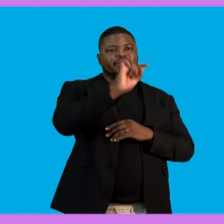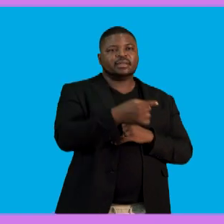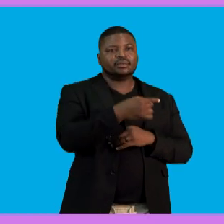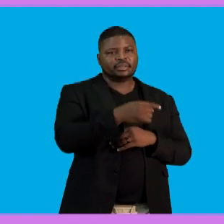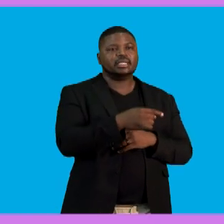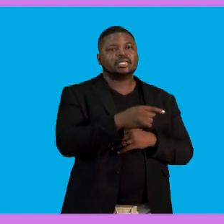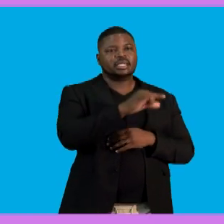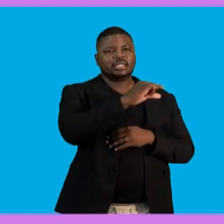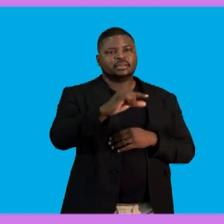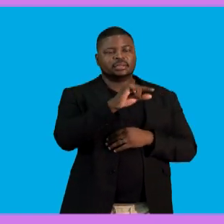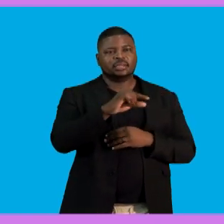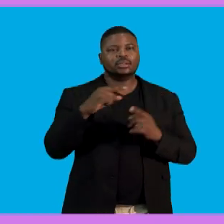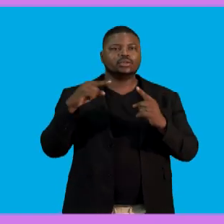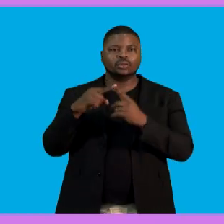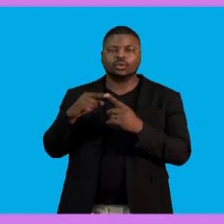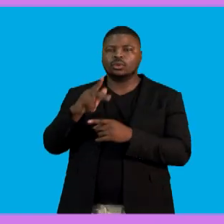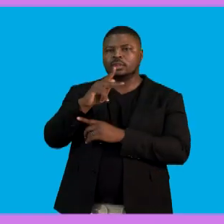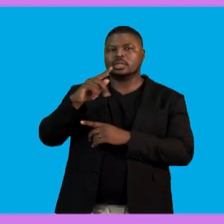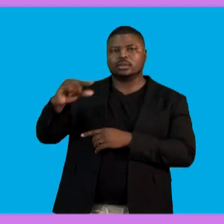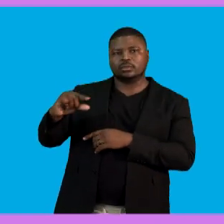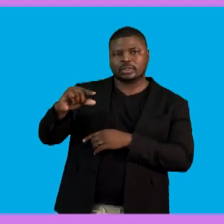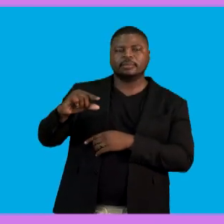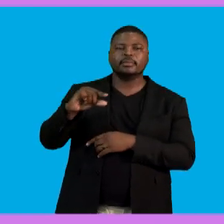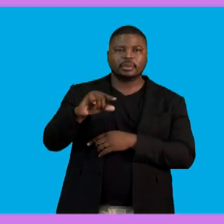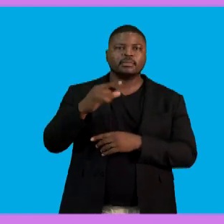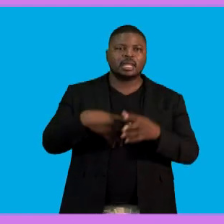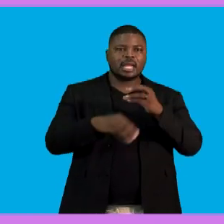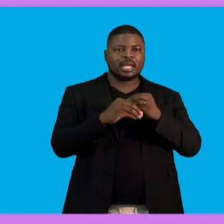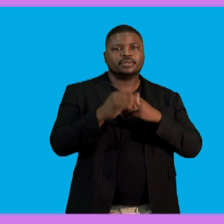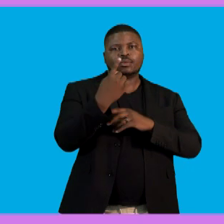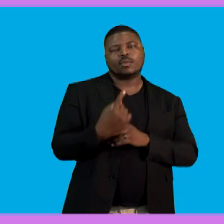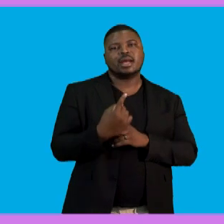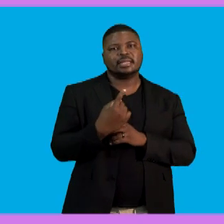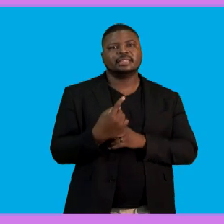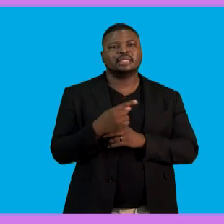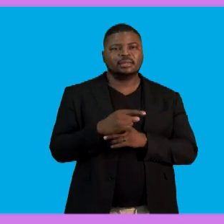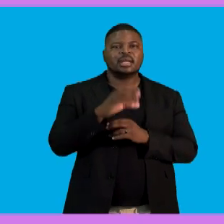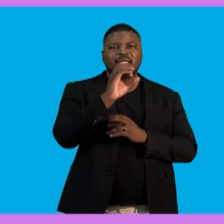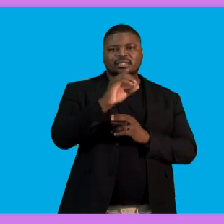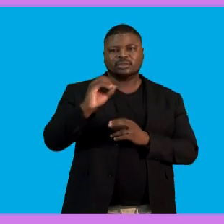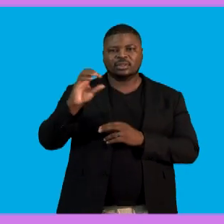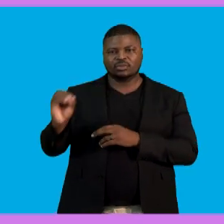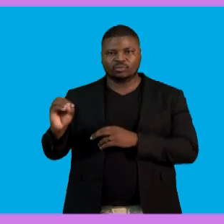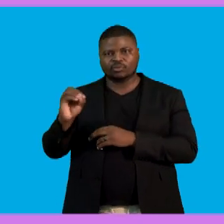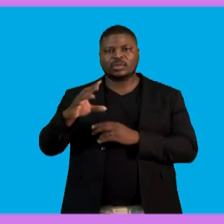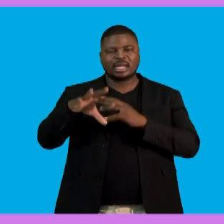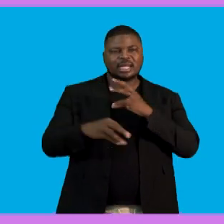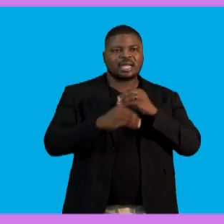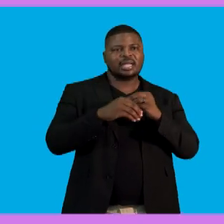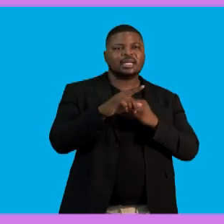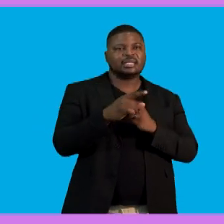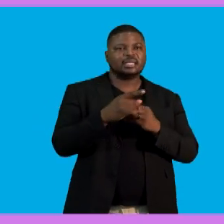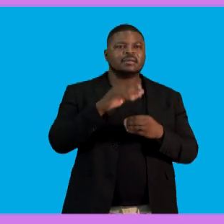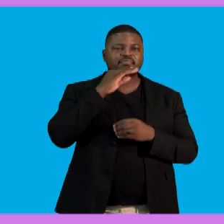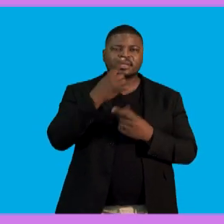kilograms. 5,000 grams to kilograms. We are moving from grams to kilograms. You put a 1 there, and then you put zeros up until where you're